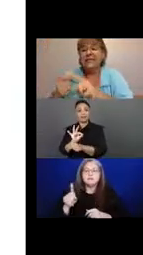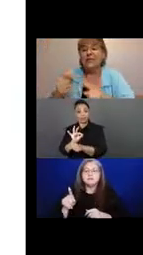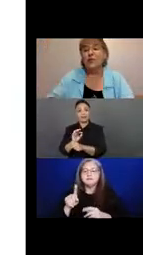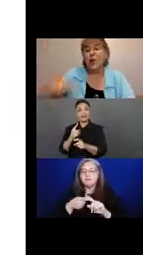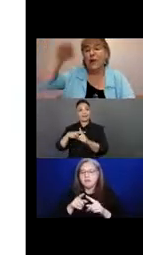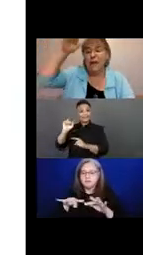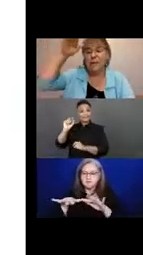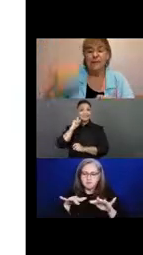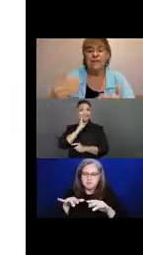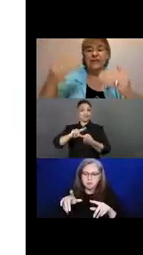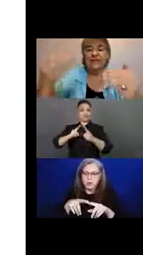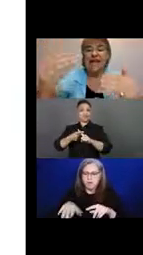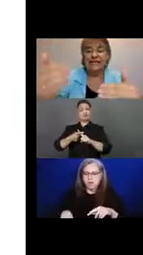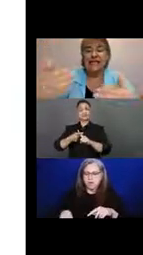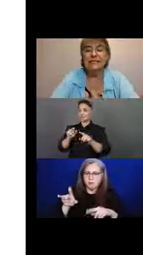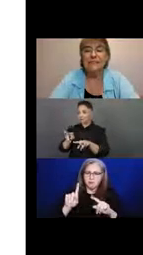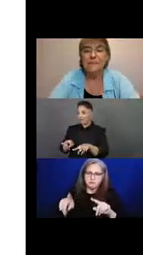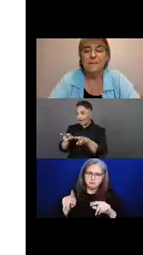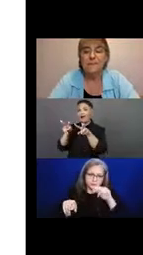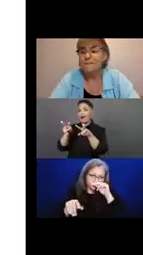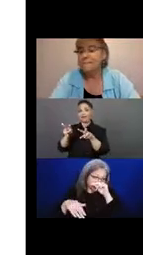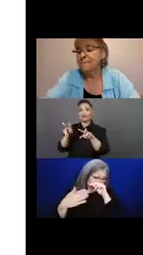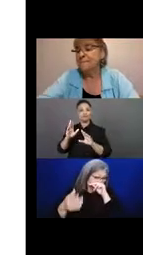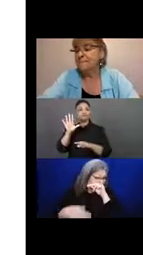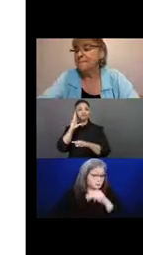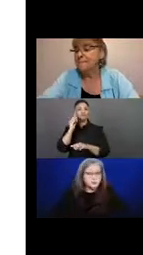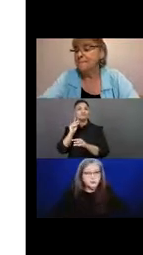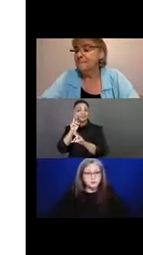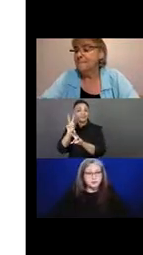friends growing up. Next.